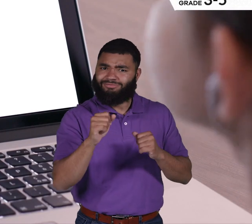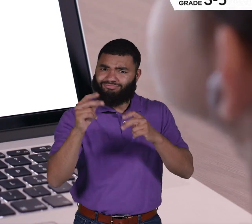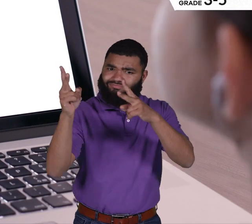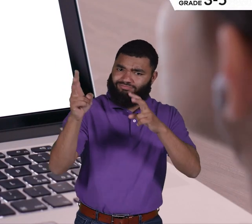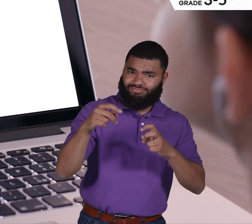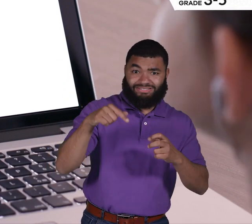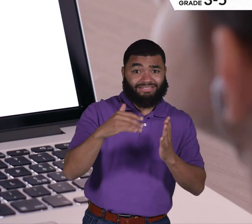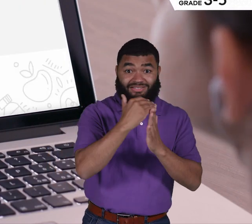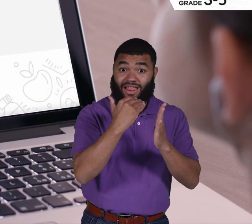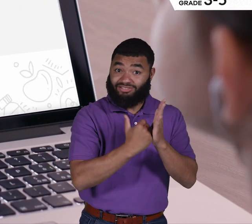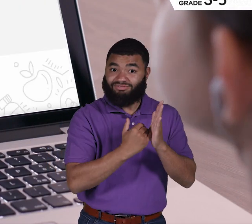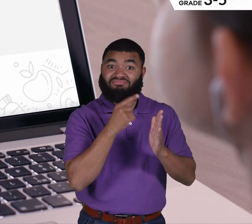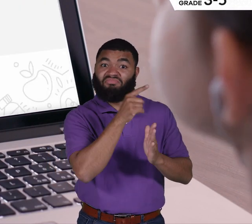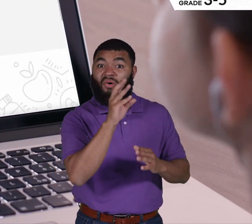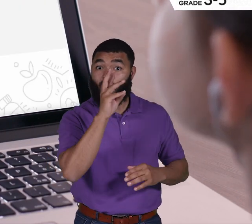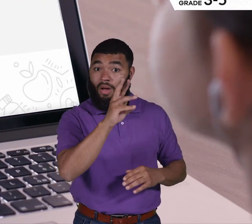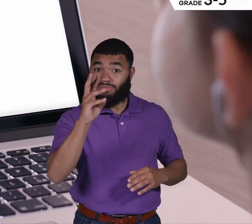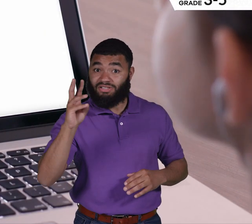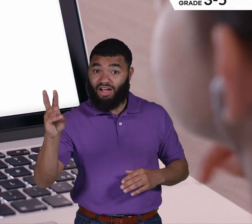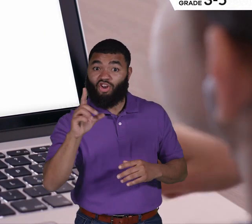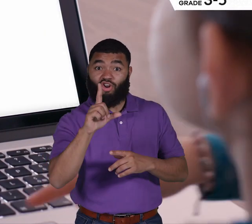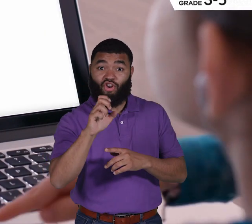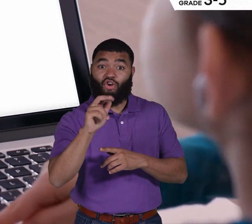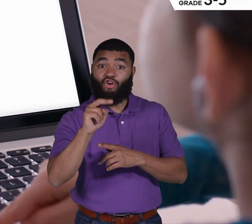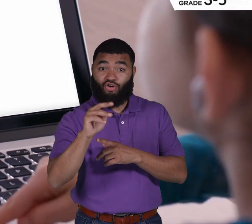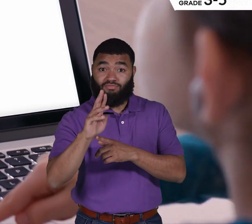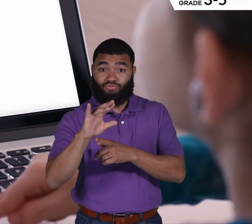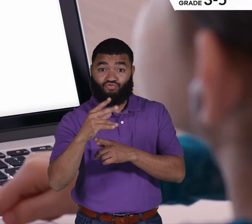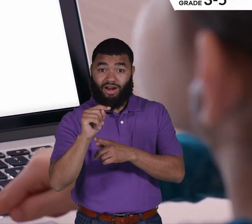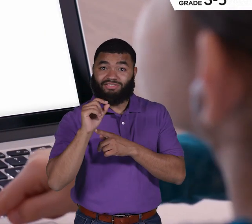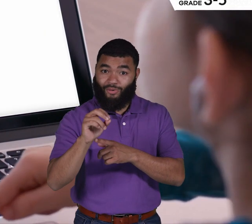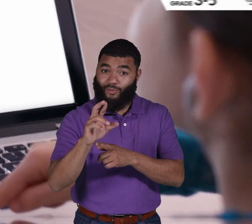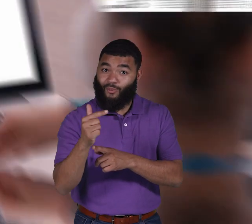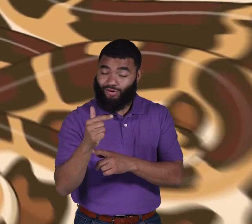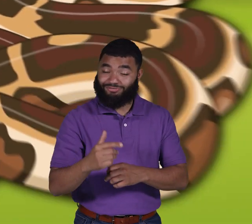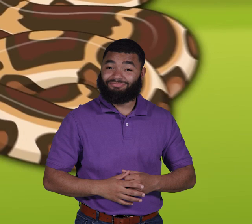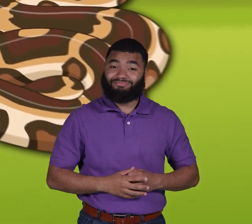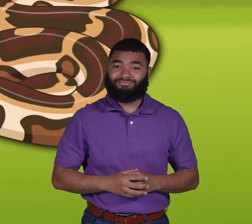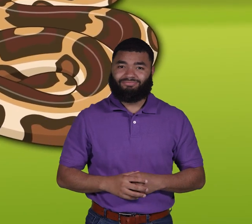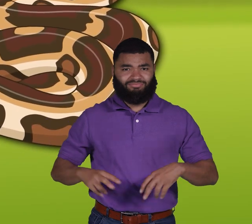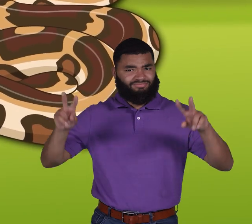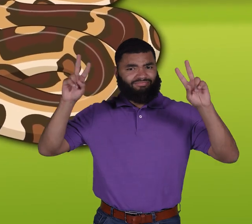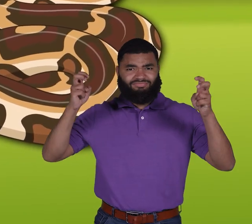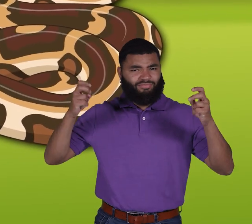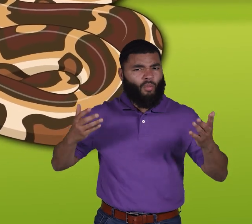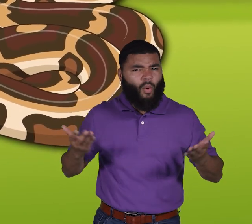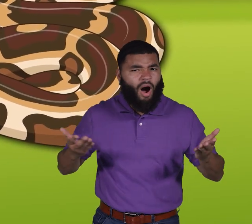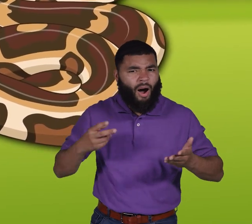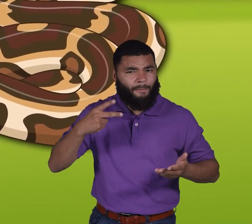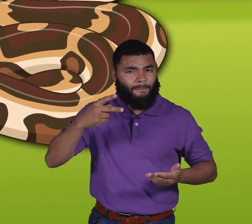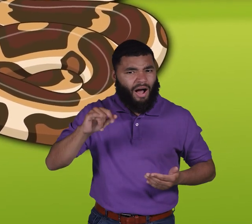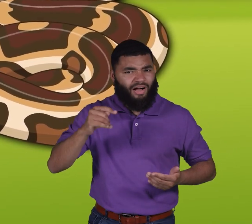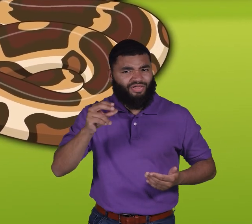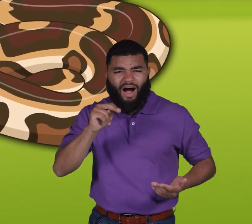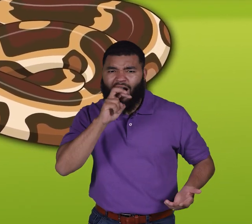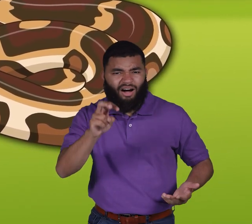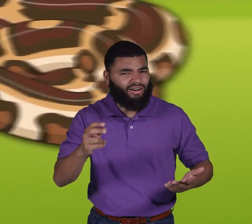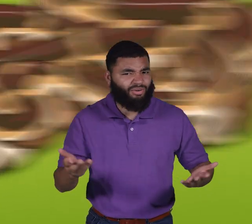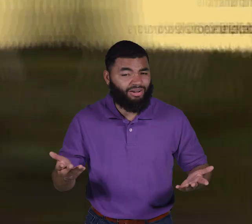can download this lesson plan from our website, learnbright.org. What is a